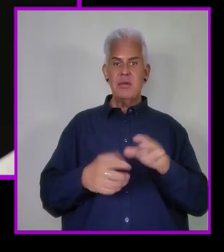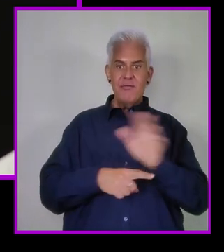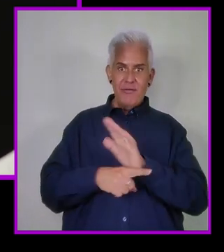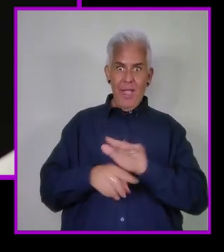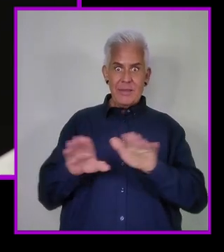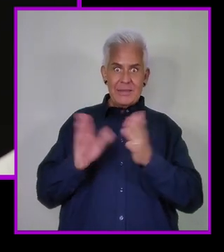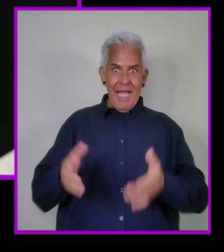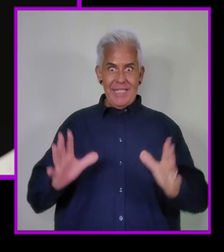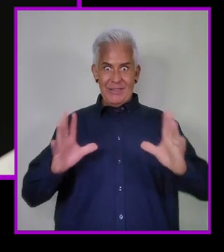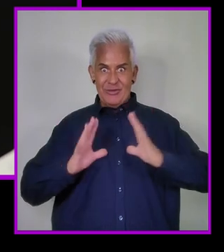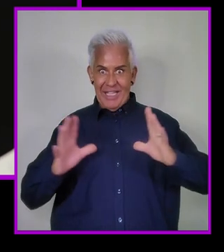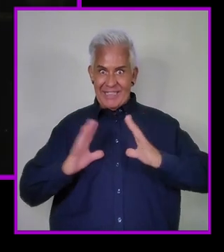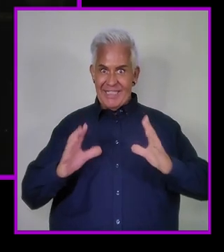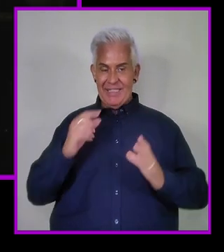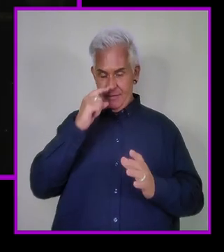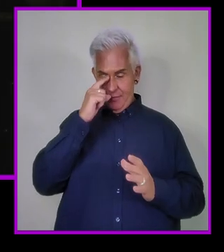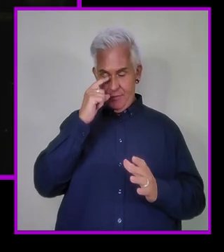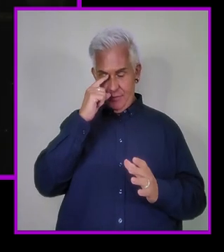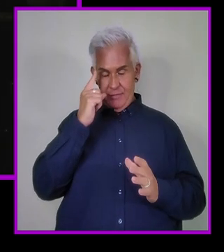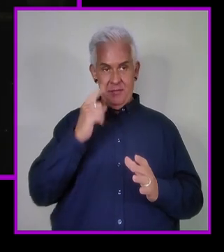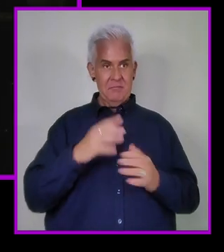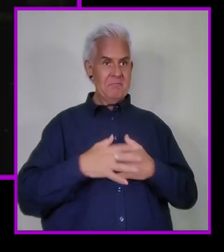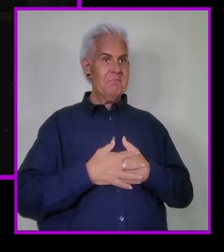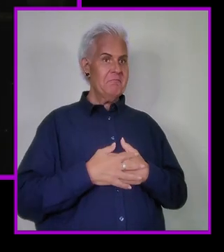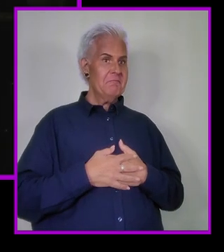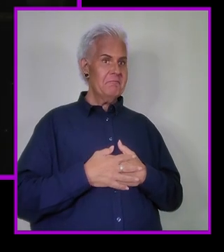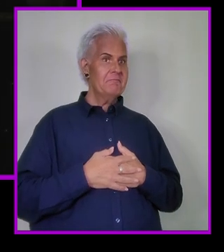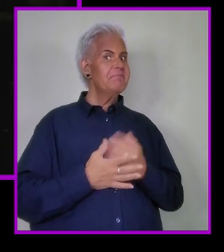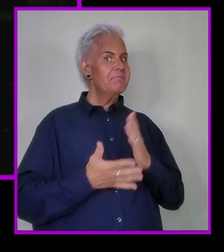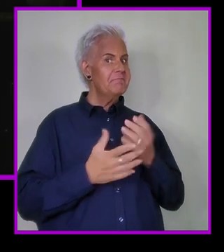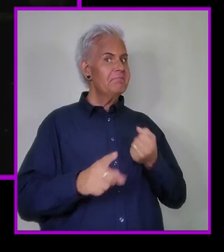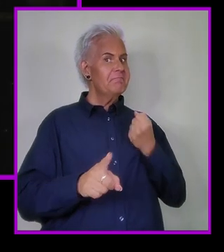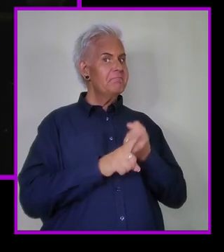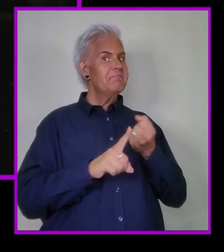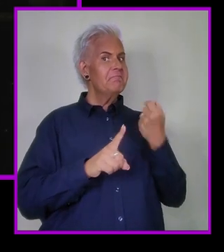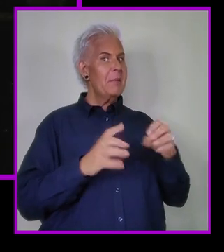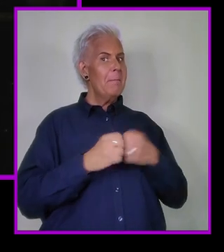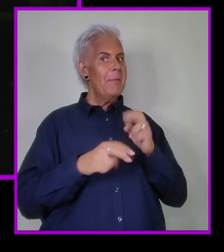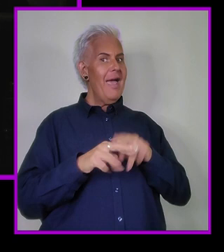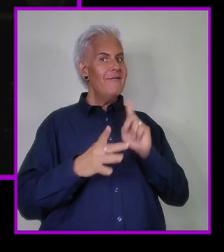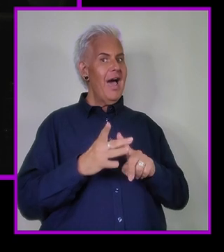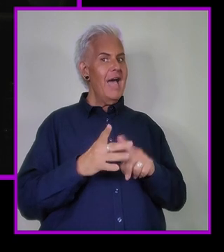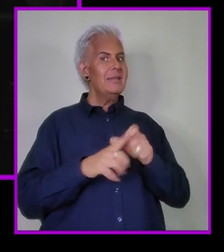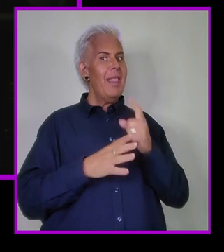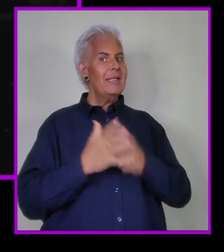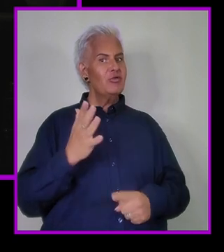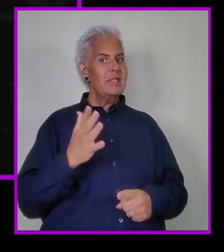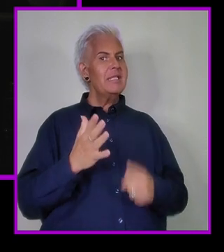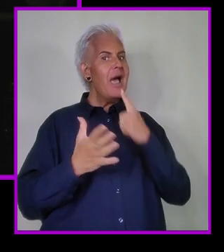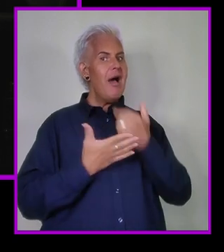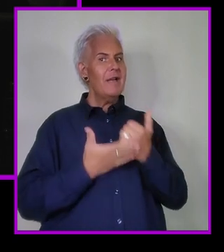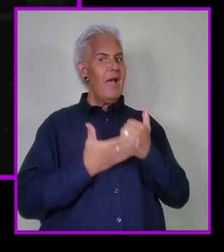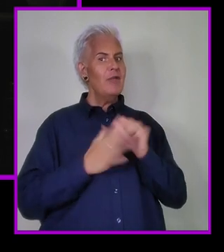ready for borers. And I would argue that is one of the impacts of the BFI's Disability Screen Advisory Group, the work that we did